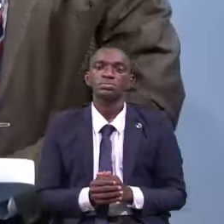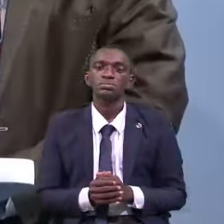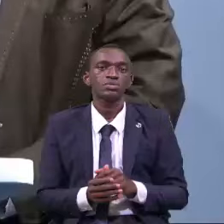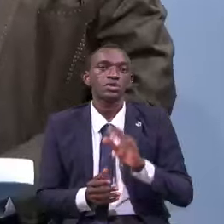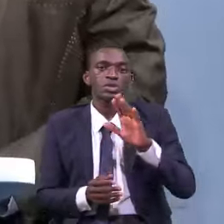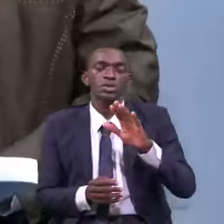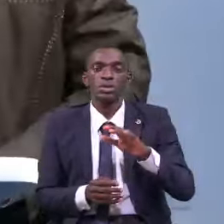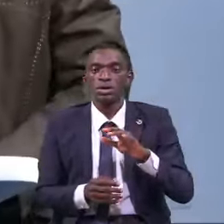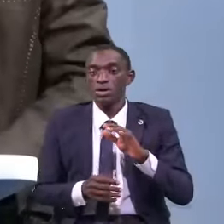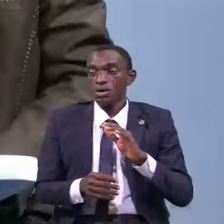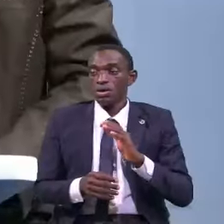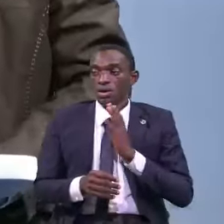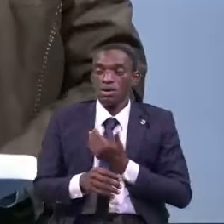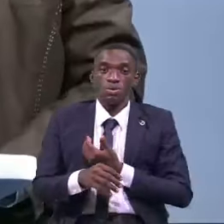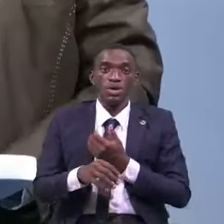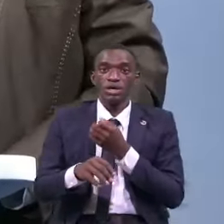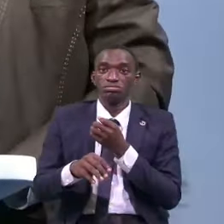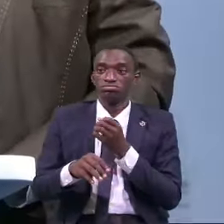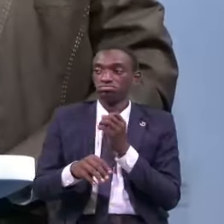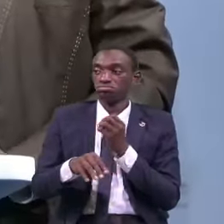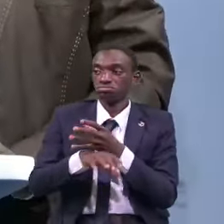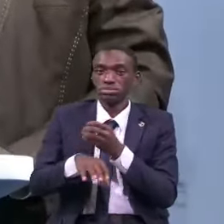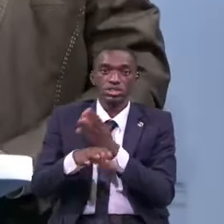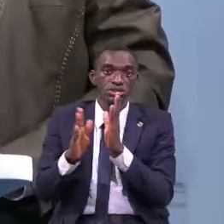Counselors, get closer to our beloved.